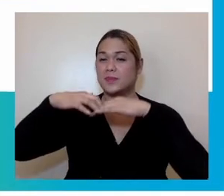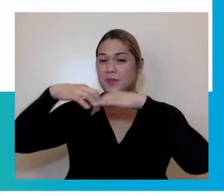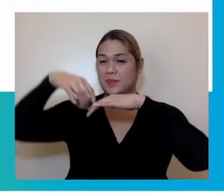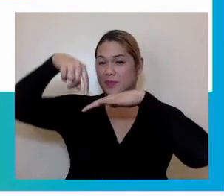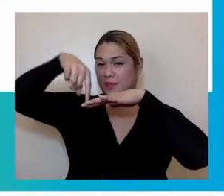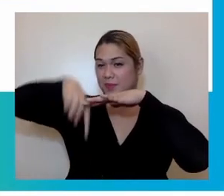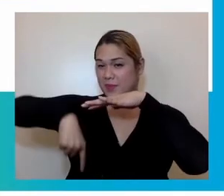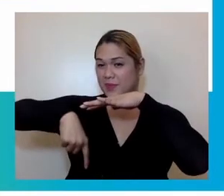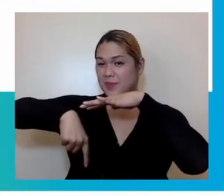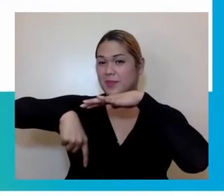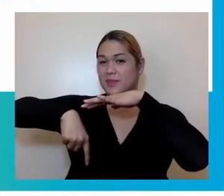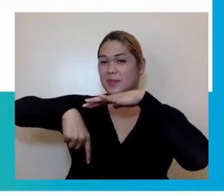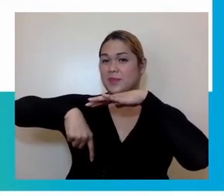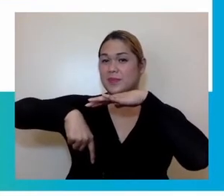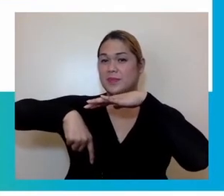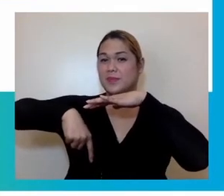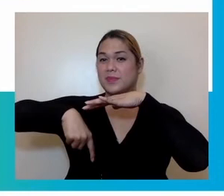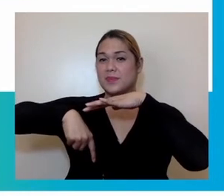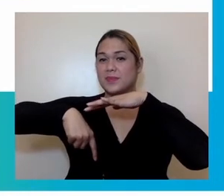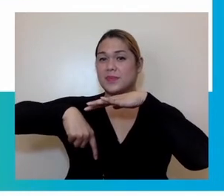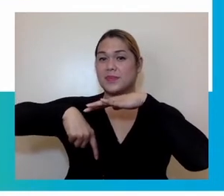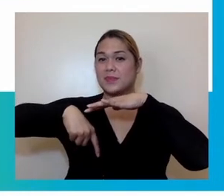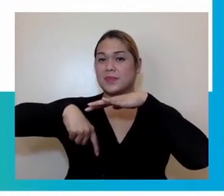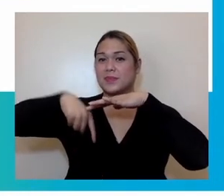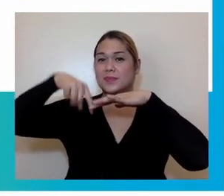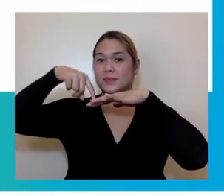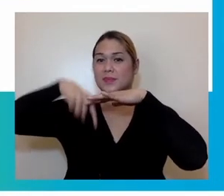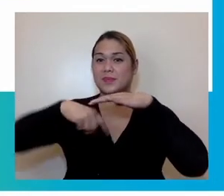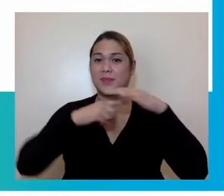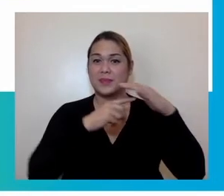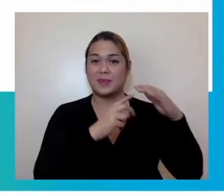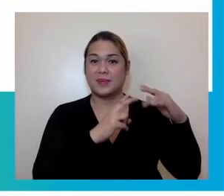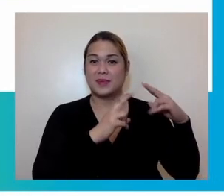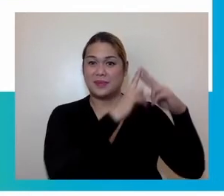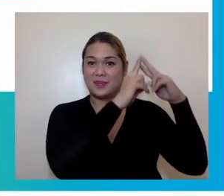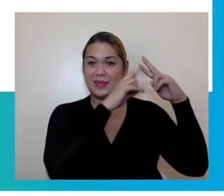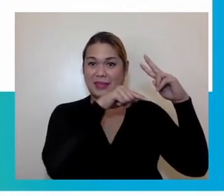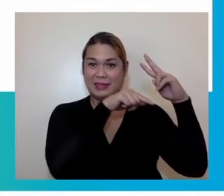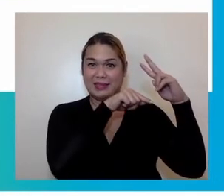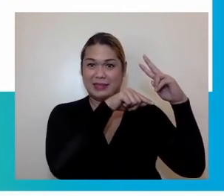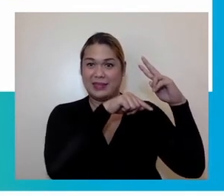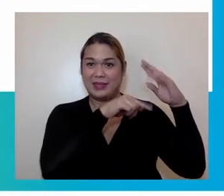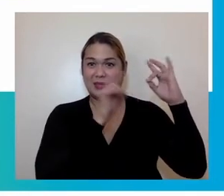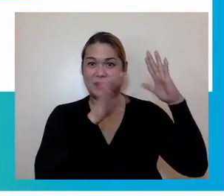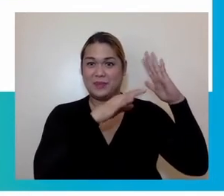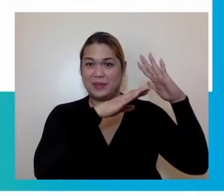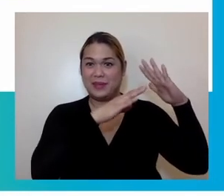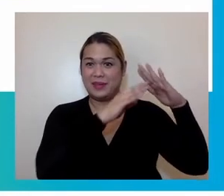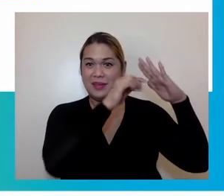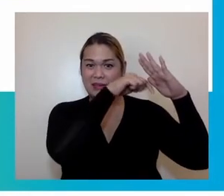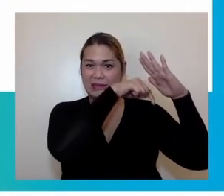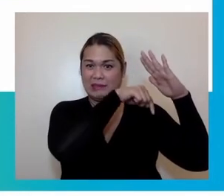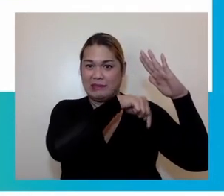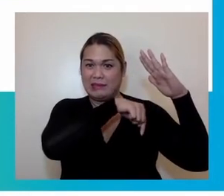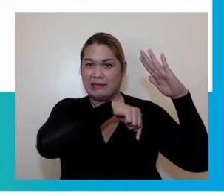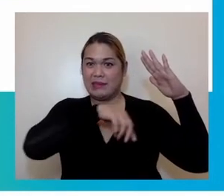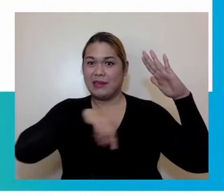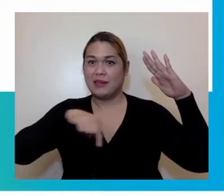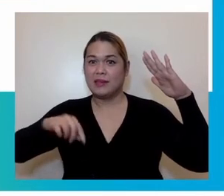times and also recently. So geothermal drilling activity can trigger earthquake, you